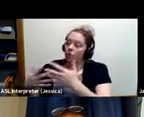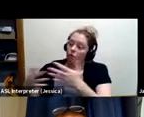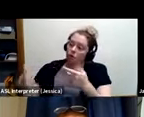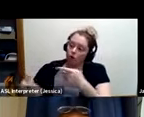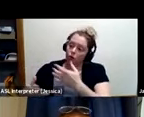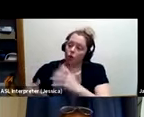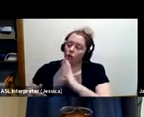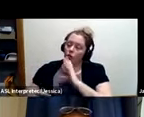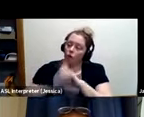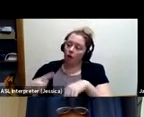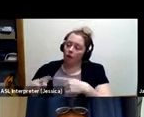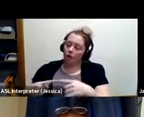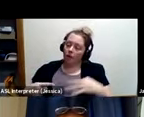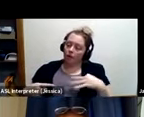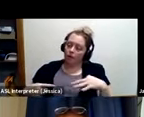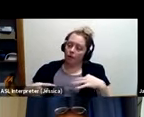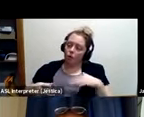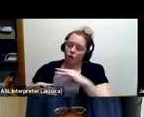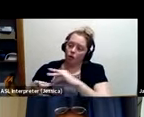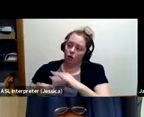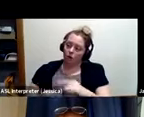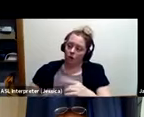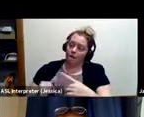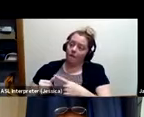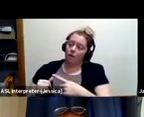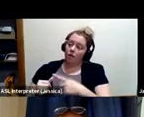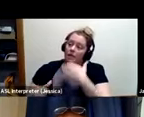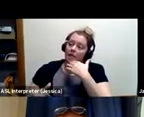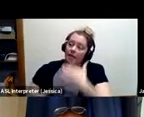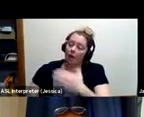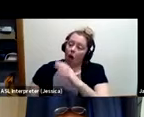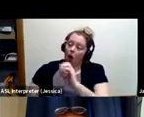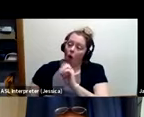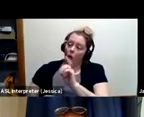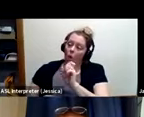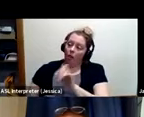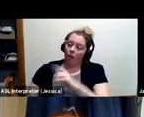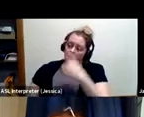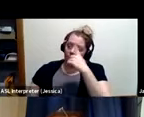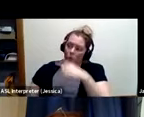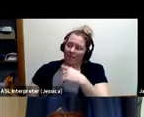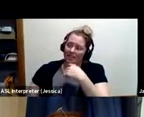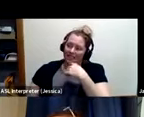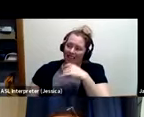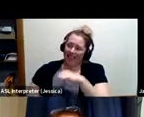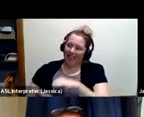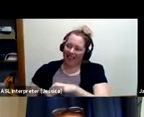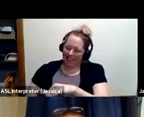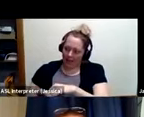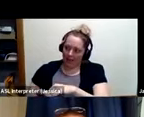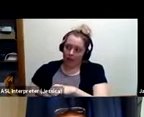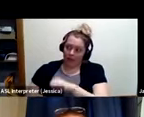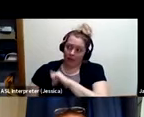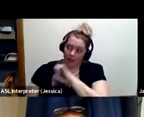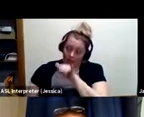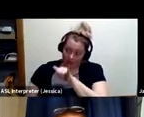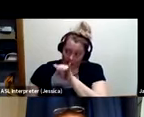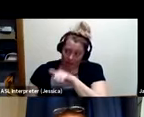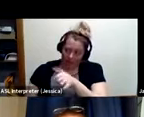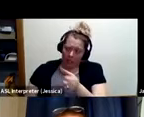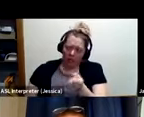Yeah. First of all, thank you, Coley, for saying that. That's everything that